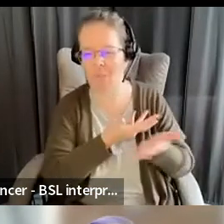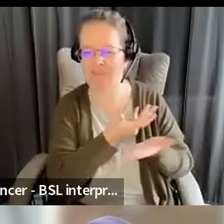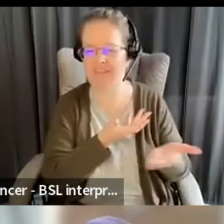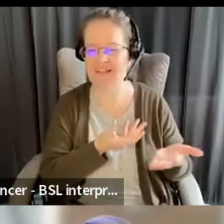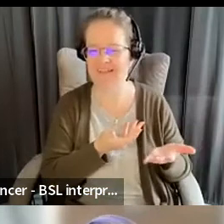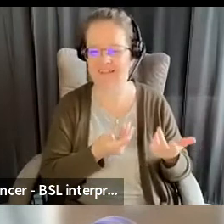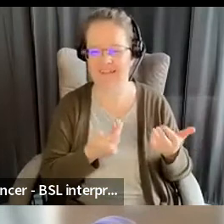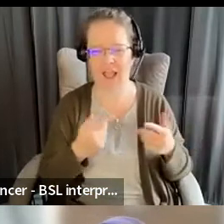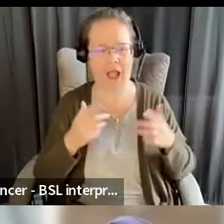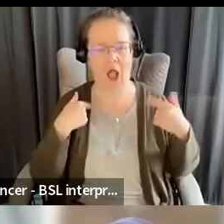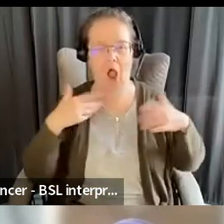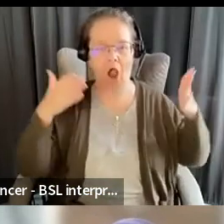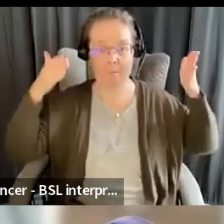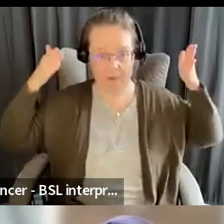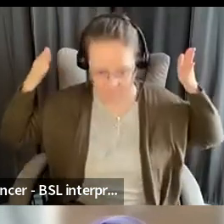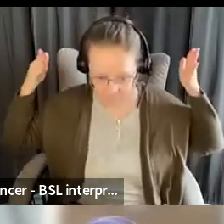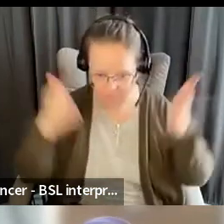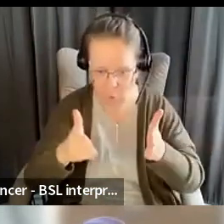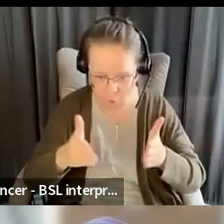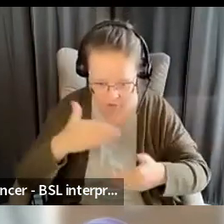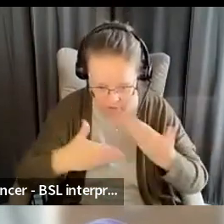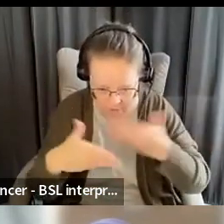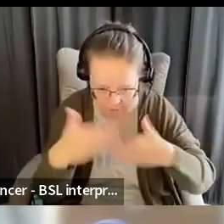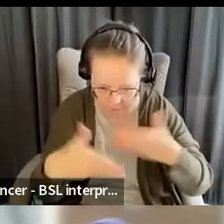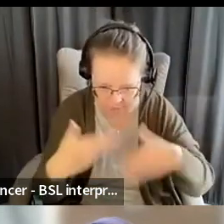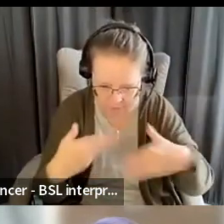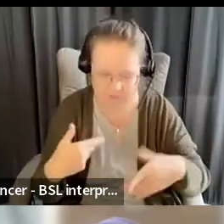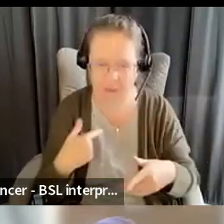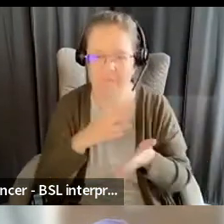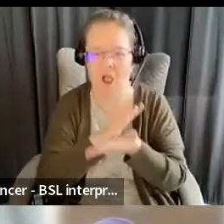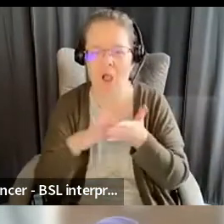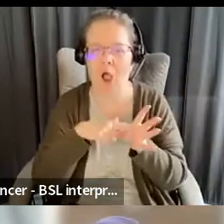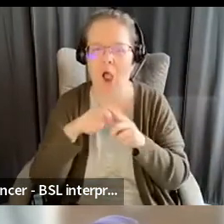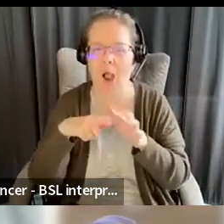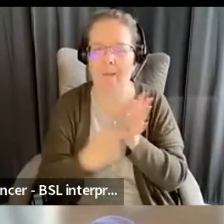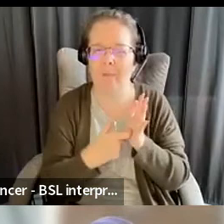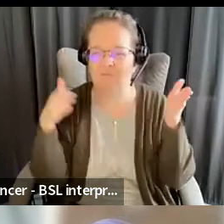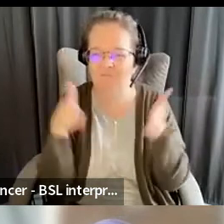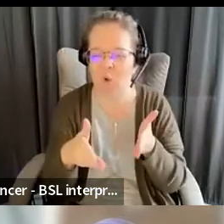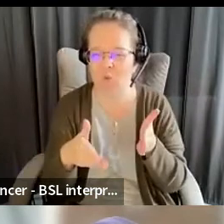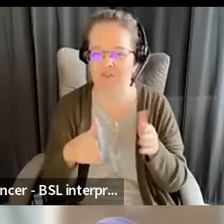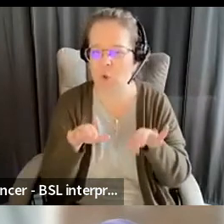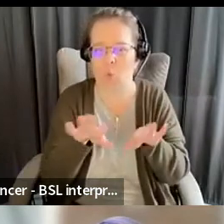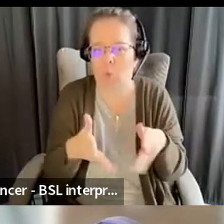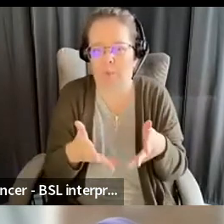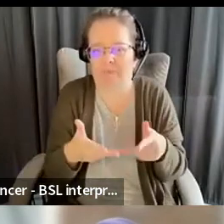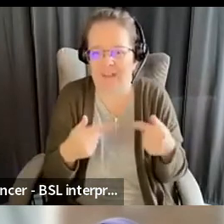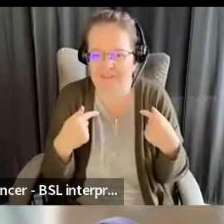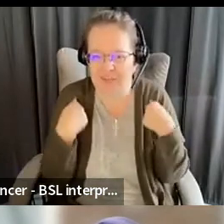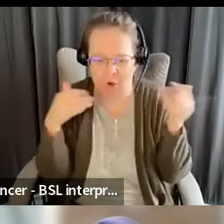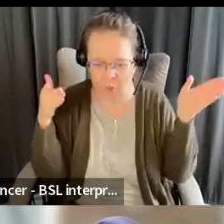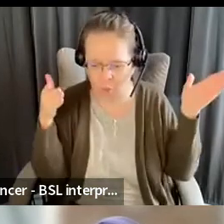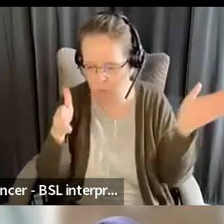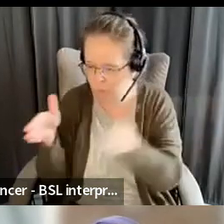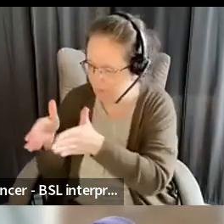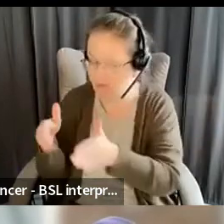thing, hyper focus, really good because I can do, you know, get my head down, do tasks without breaking that focus. So it's just focusing on those